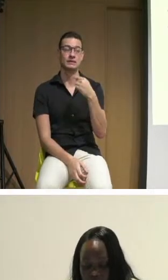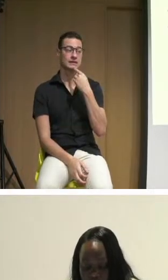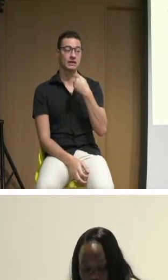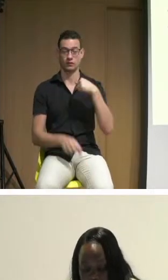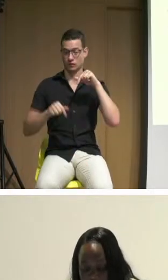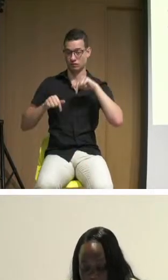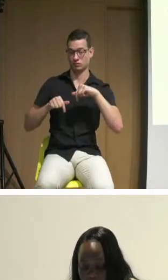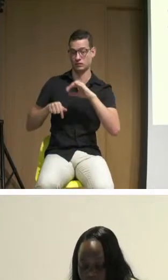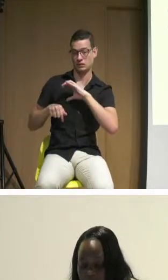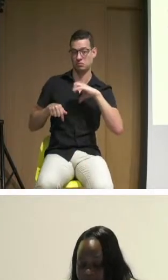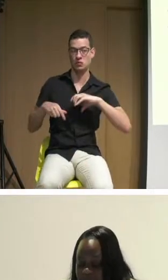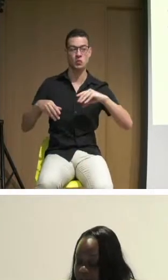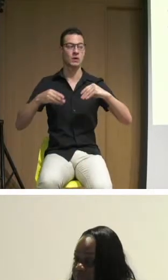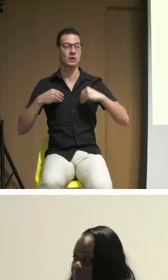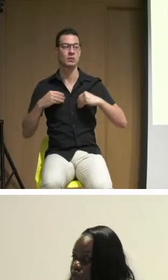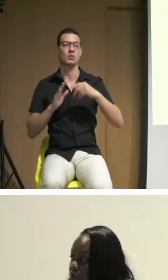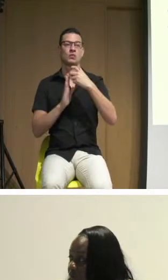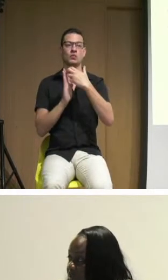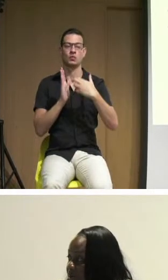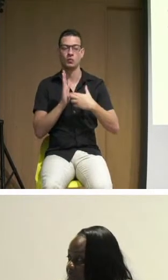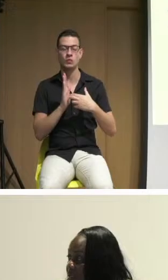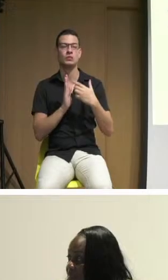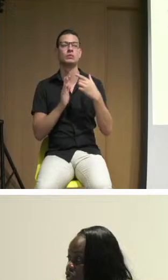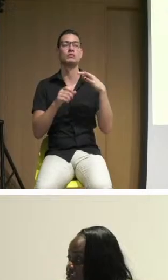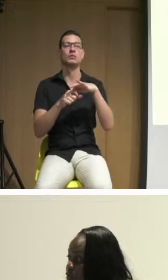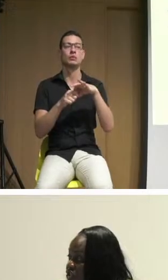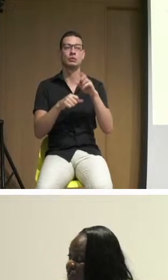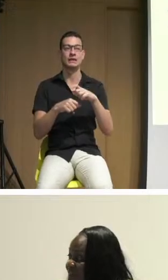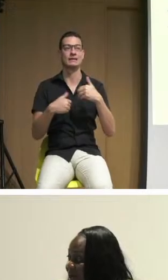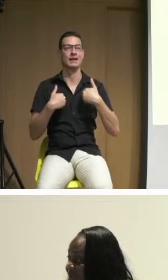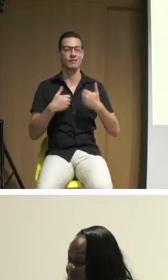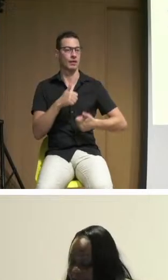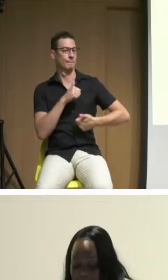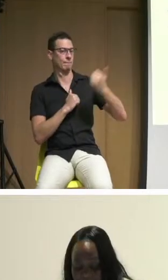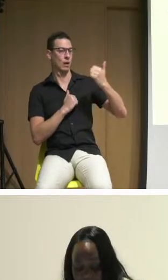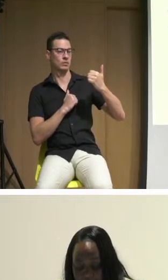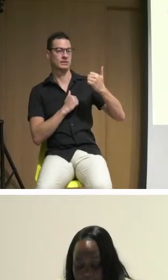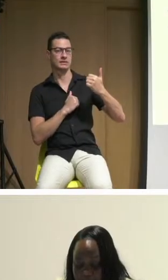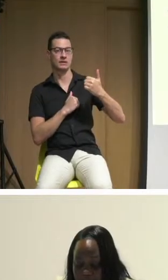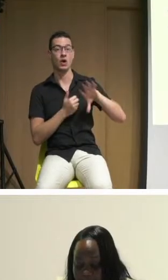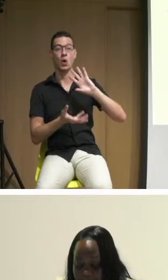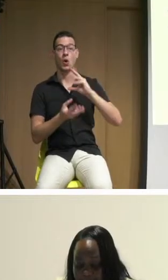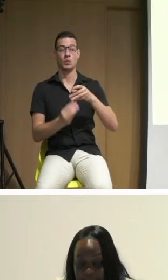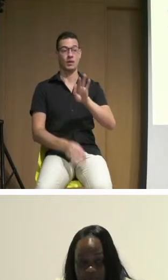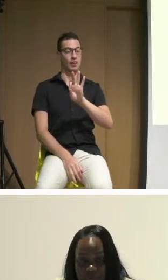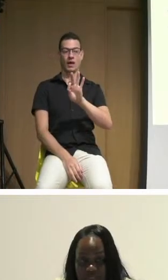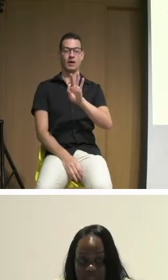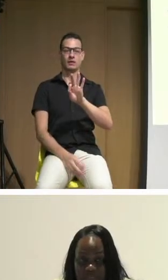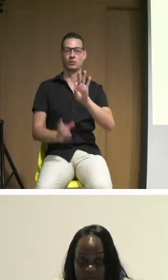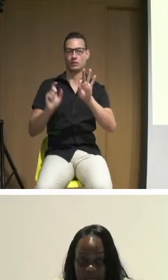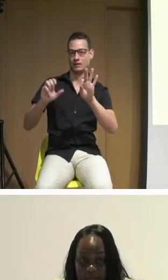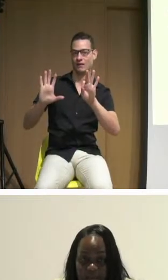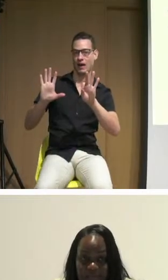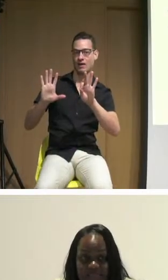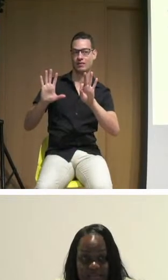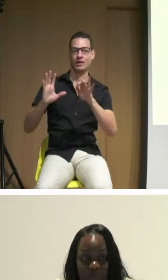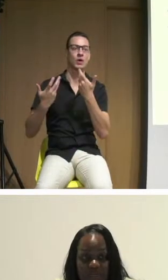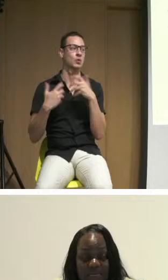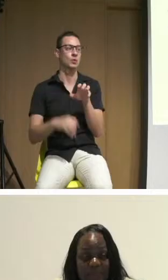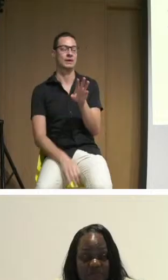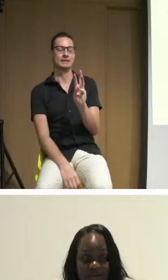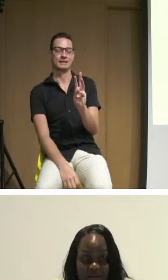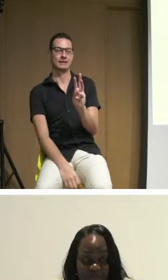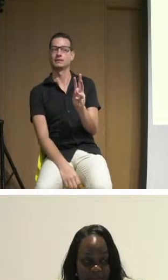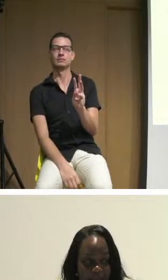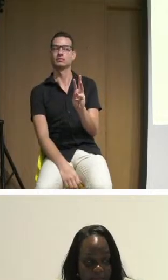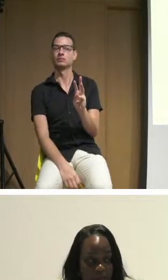rules or voting, we have to have the majority of the commission, which is 5 of 9. I am not asking for 6 of 9. I'm asking that we